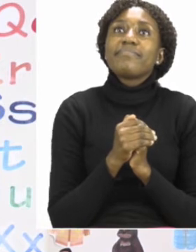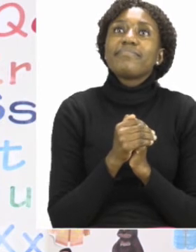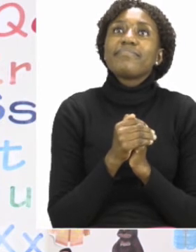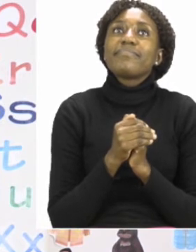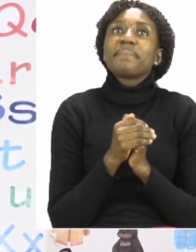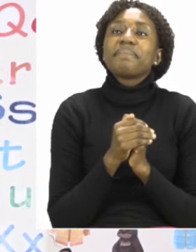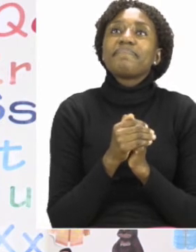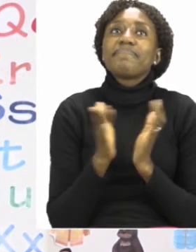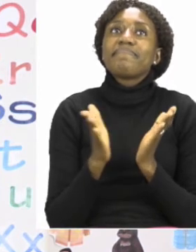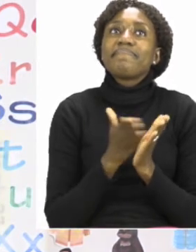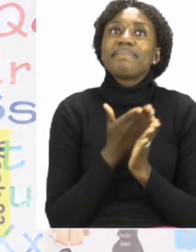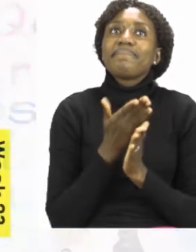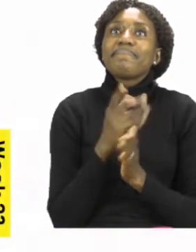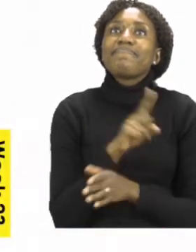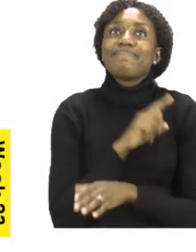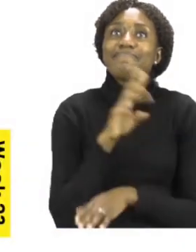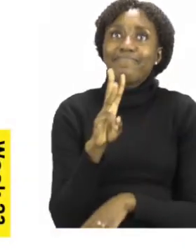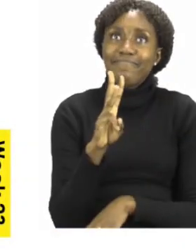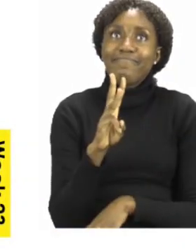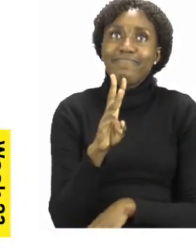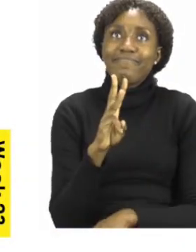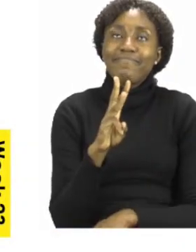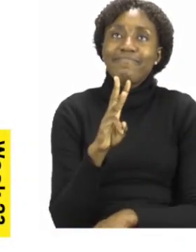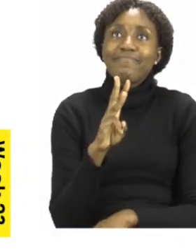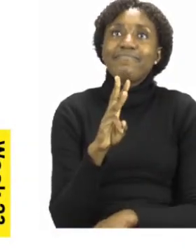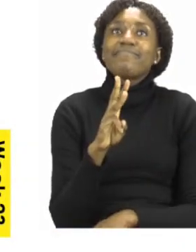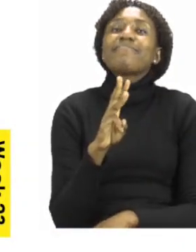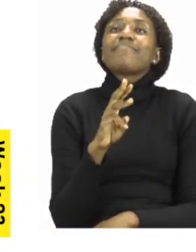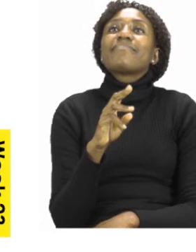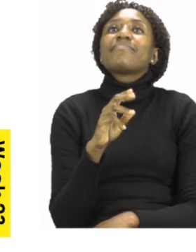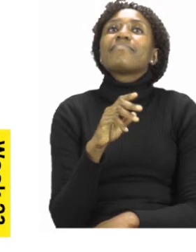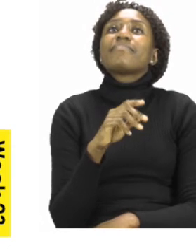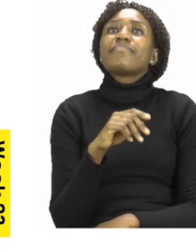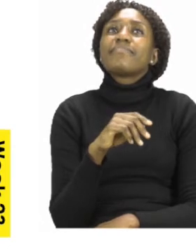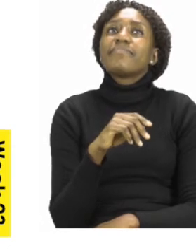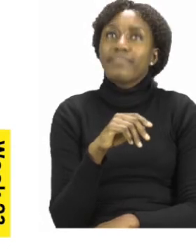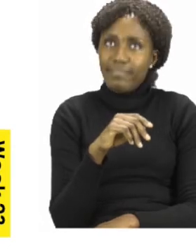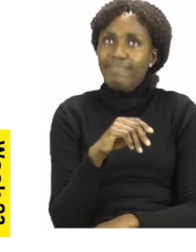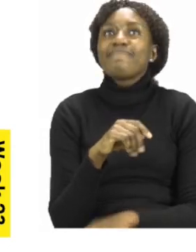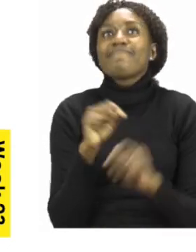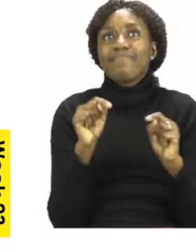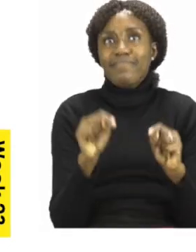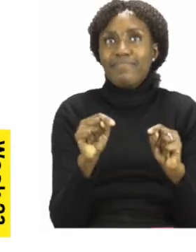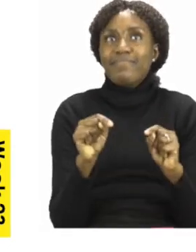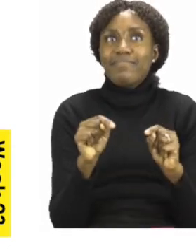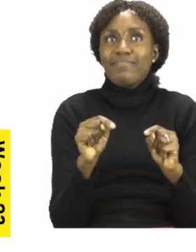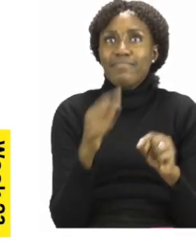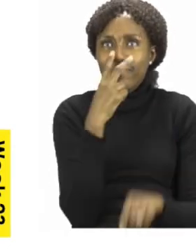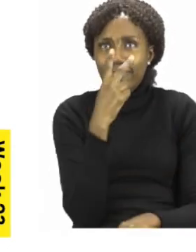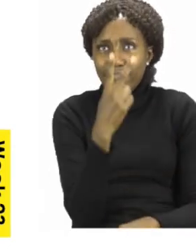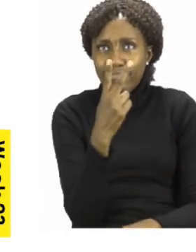exercise on page 13. On page 13, it's going to be our job to look at